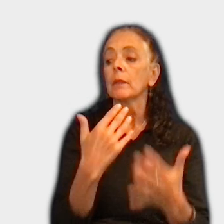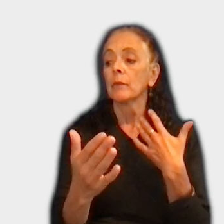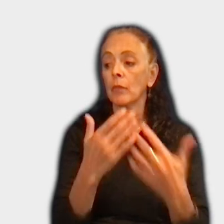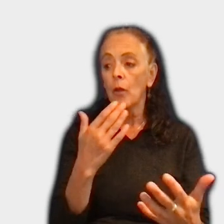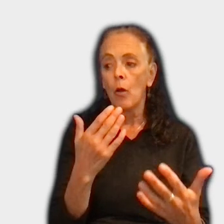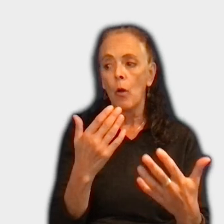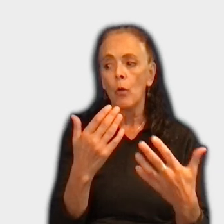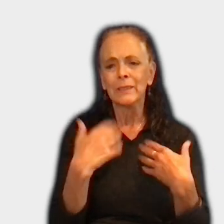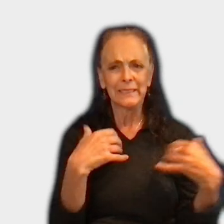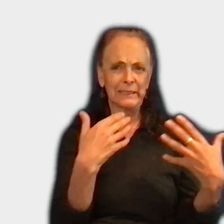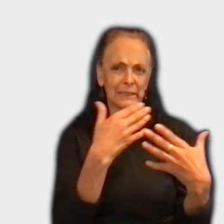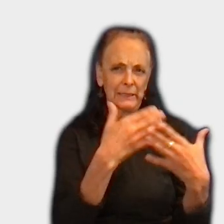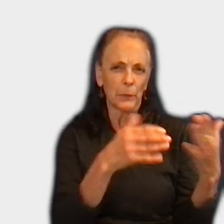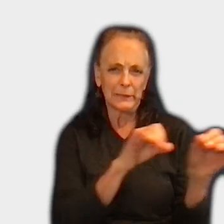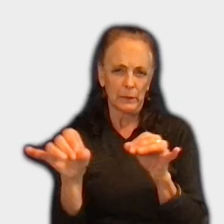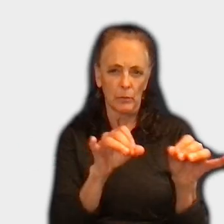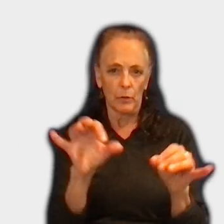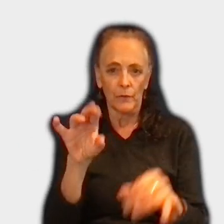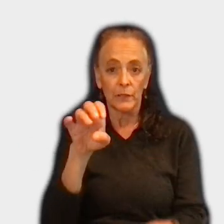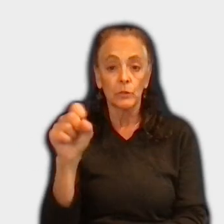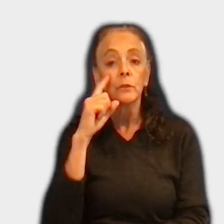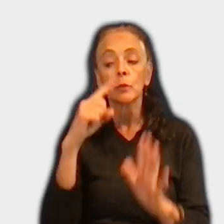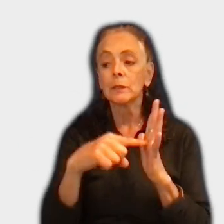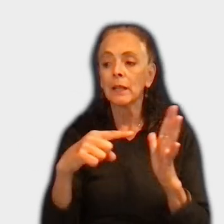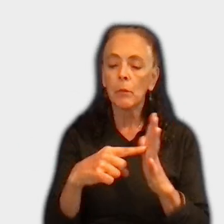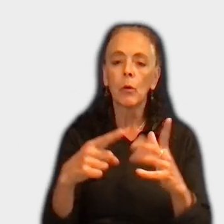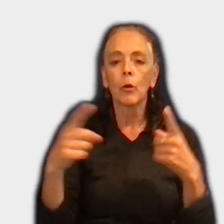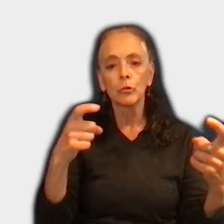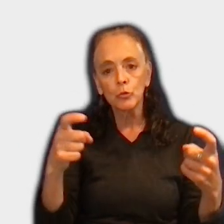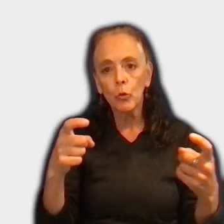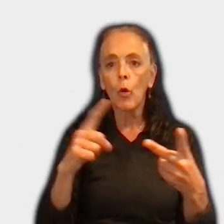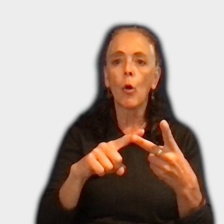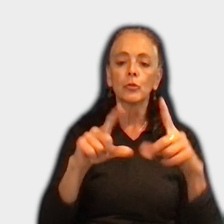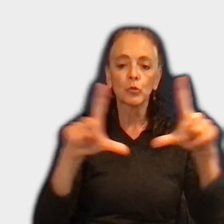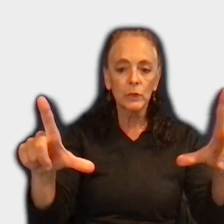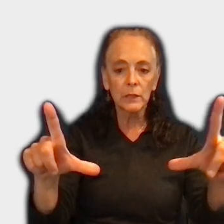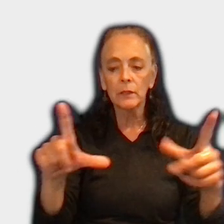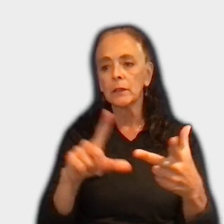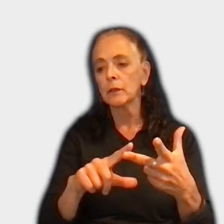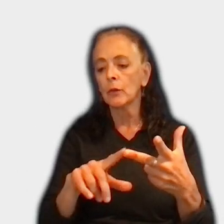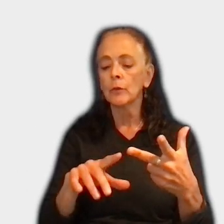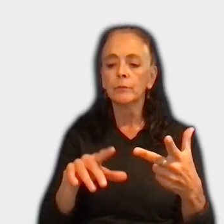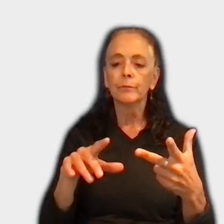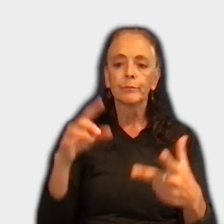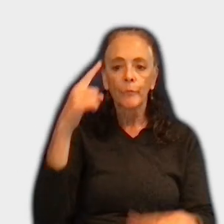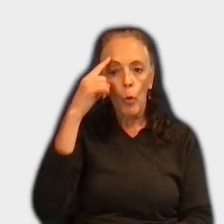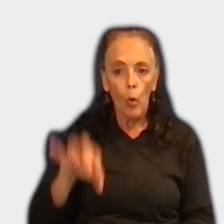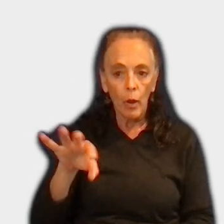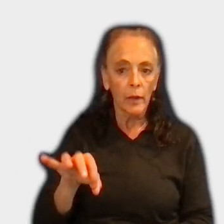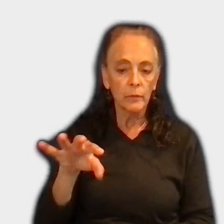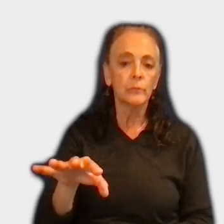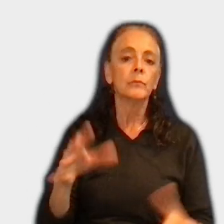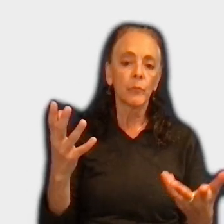have some really similarity features like for example there's some quad control there's some screen there's some like uh coin eventually actually